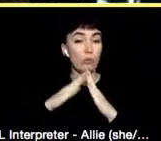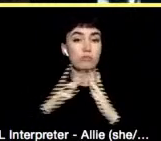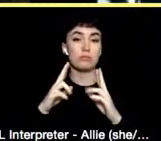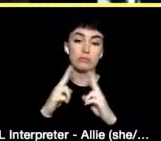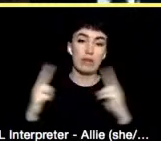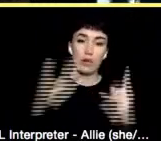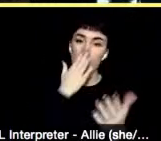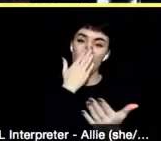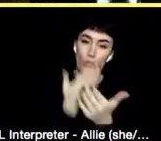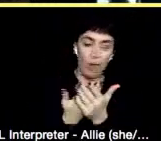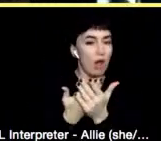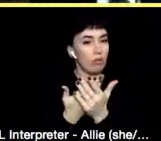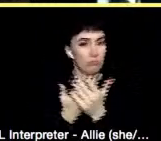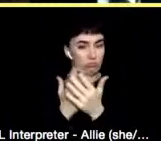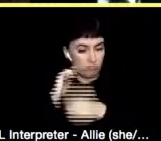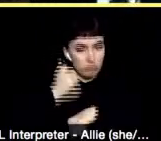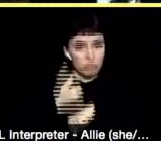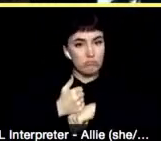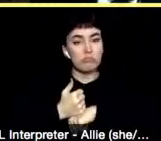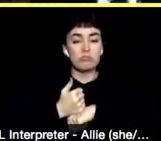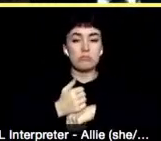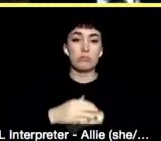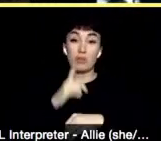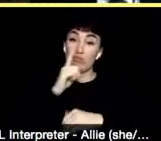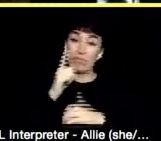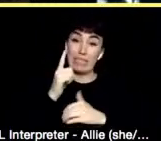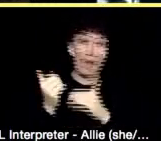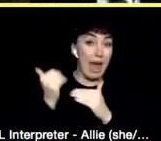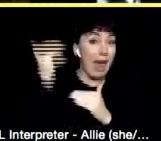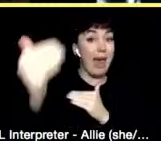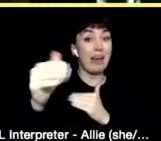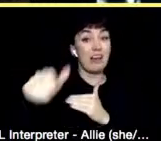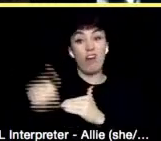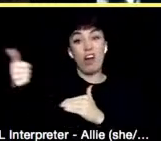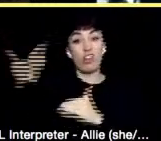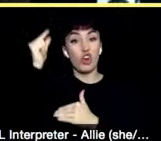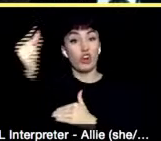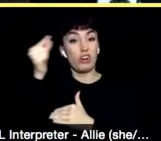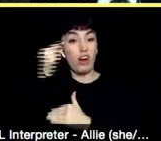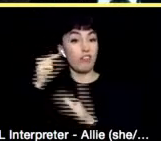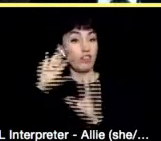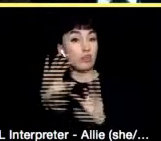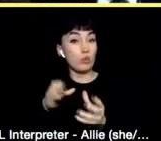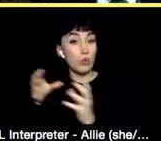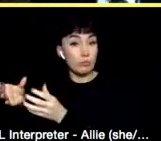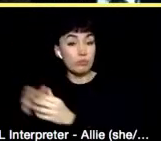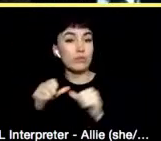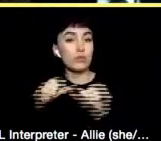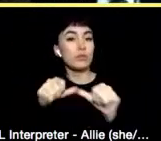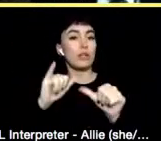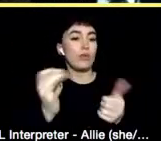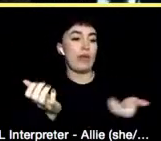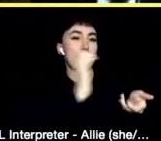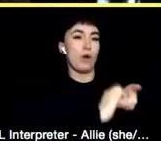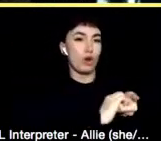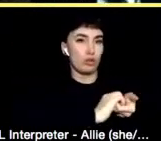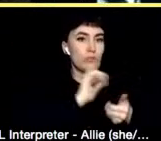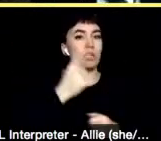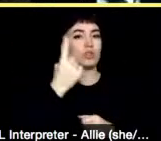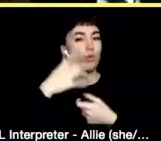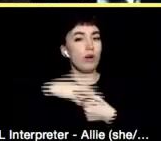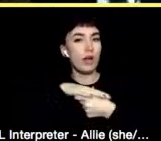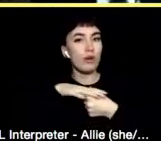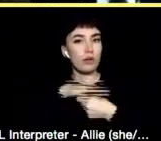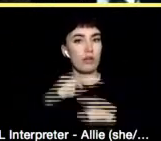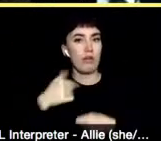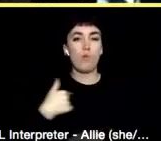well postured and very far ahead of many other municipalities to continue that partnership. So that is one area that